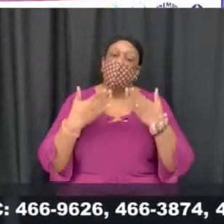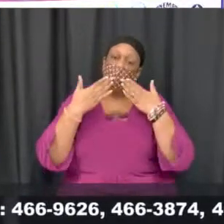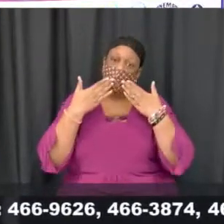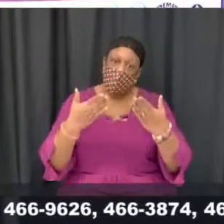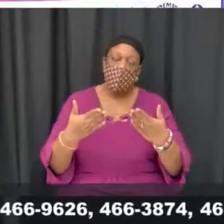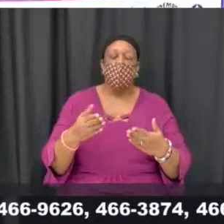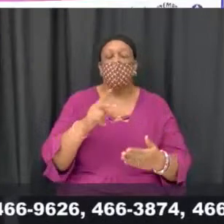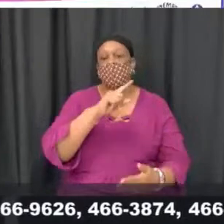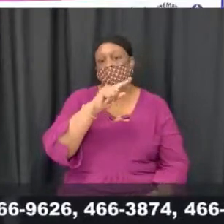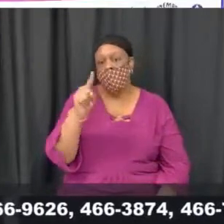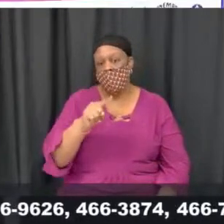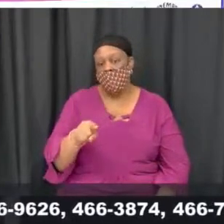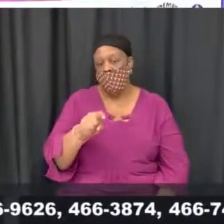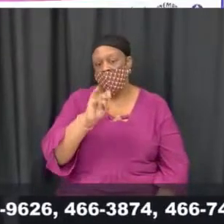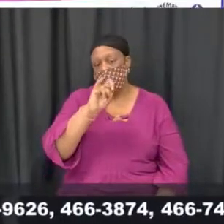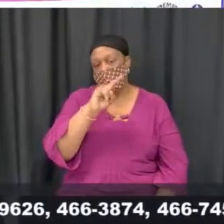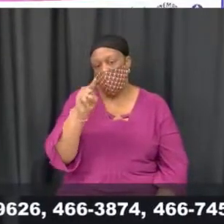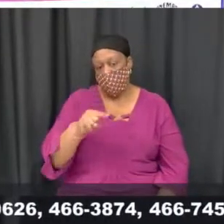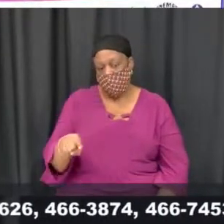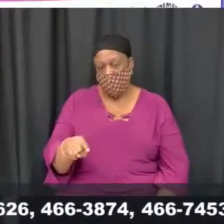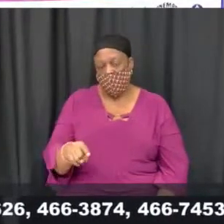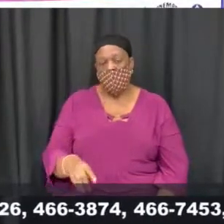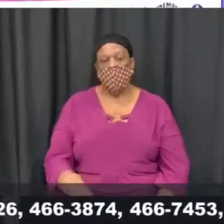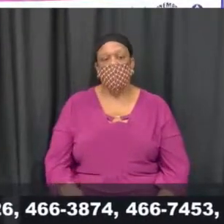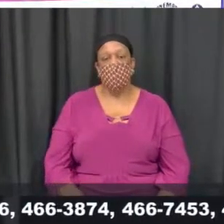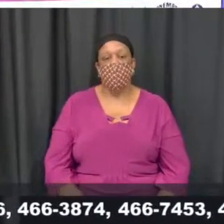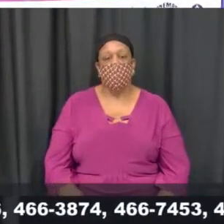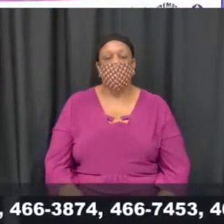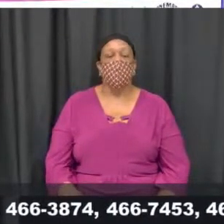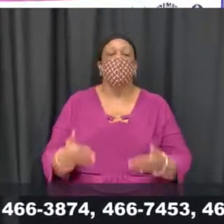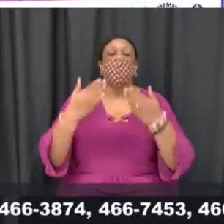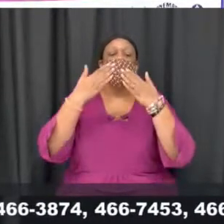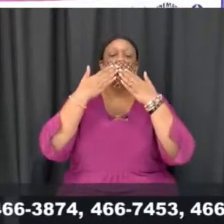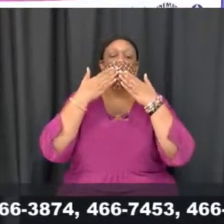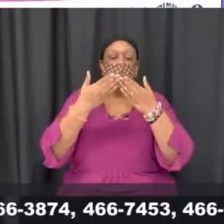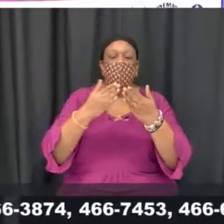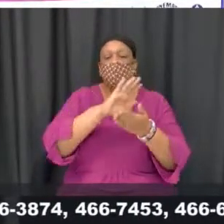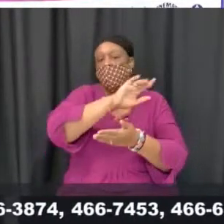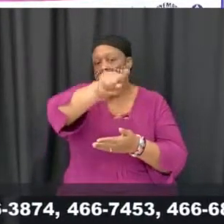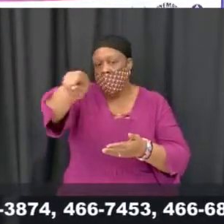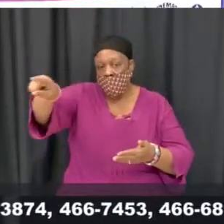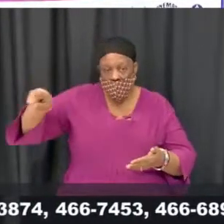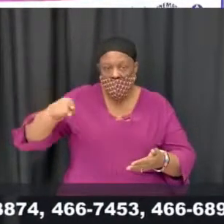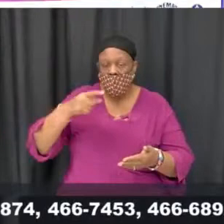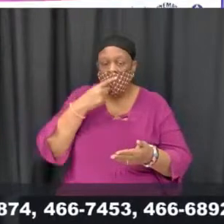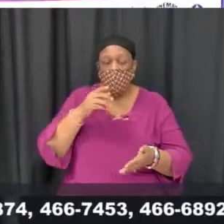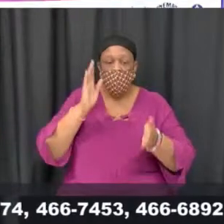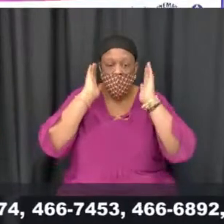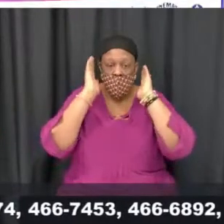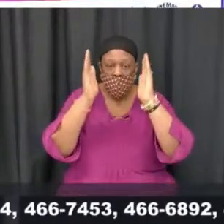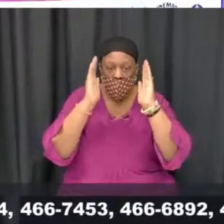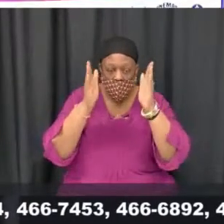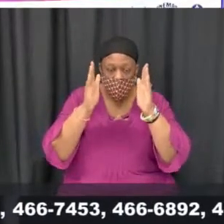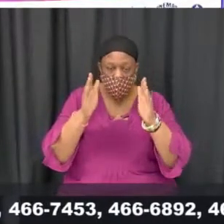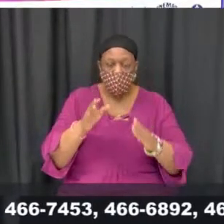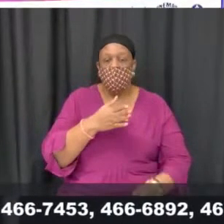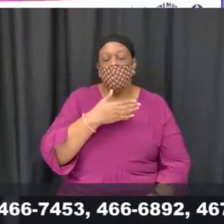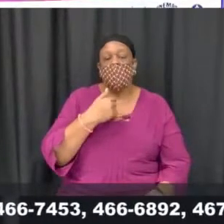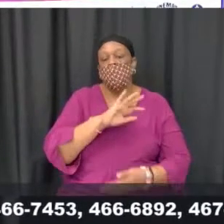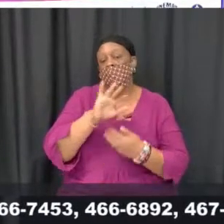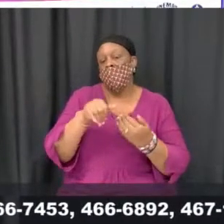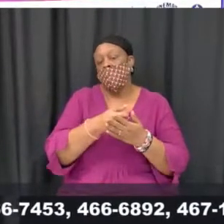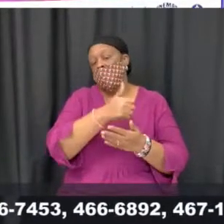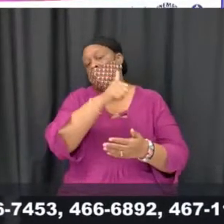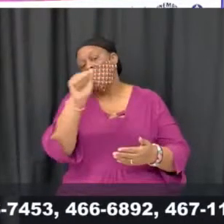and we continue to thank you who continue to pay attention to these briefings. We thank the media for continuing to partner